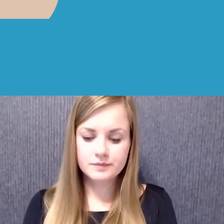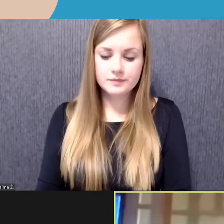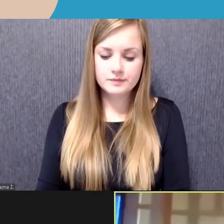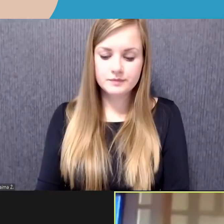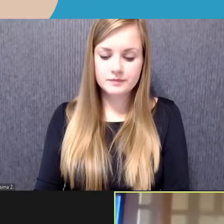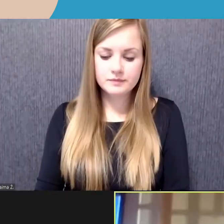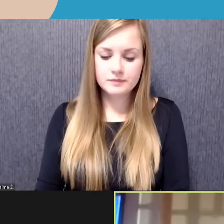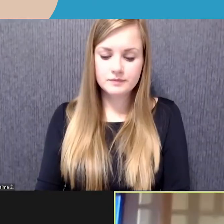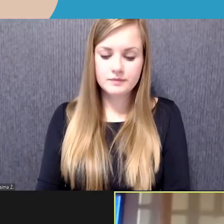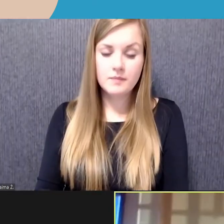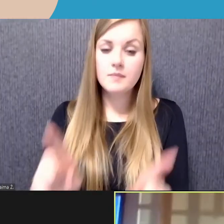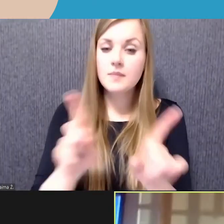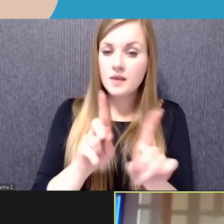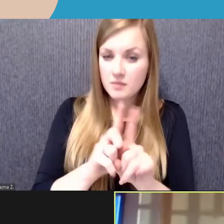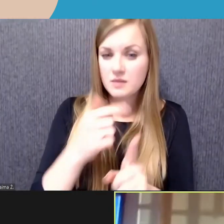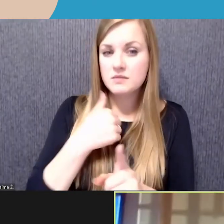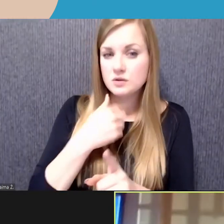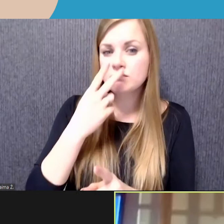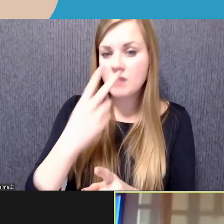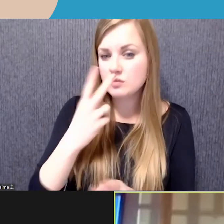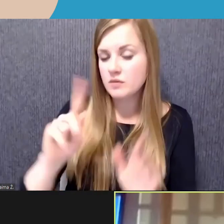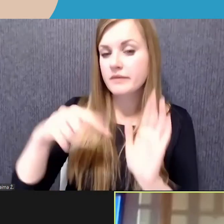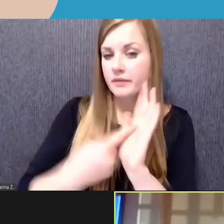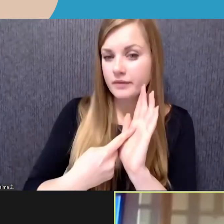Taip, be abejo, tą klausimą irgi buvau mačius pagalvojau.